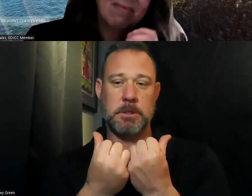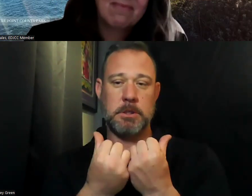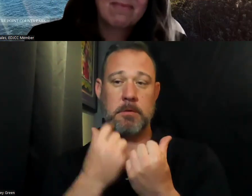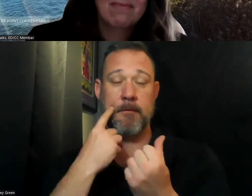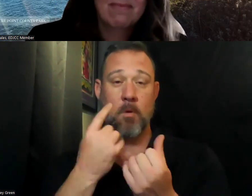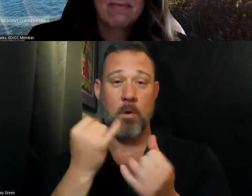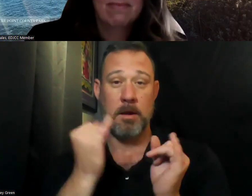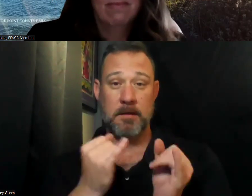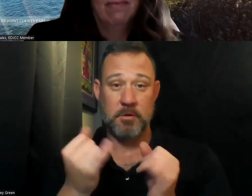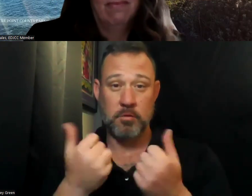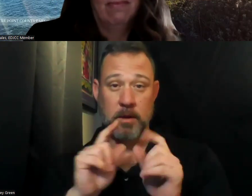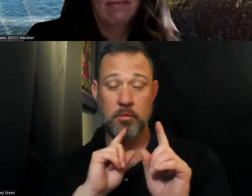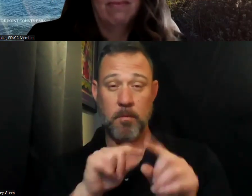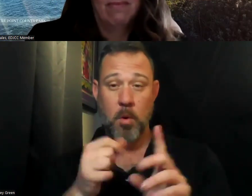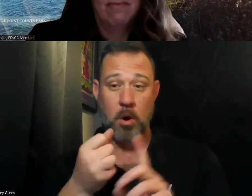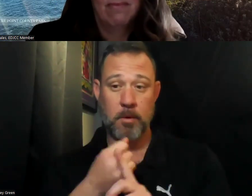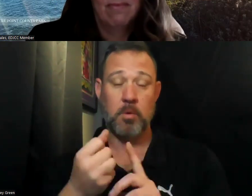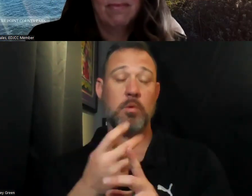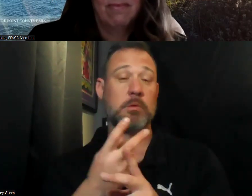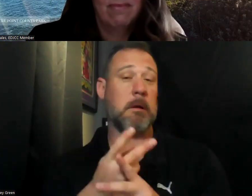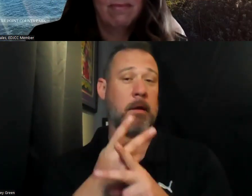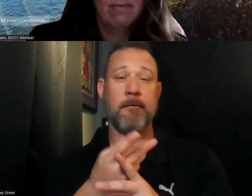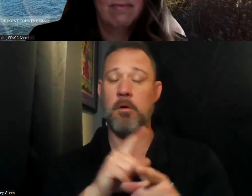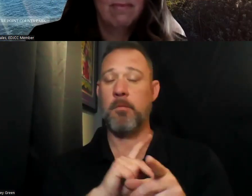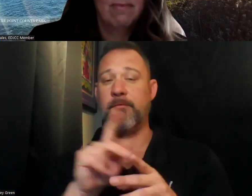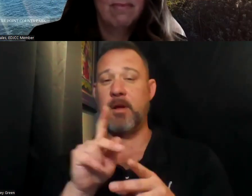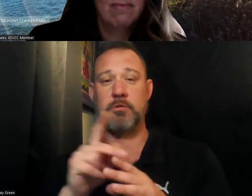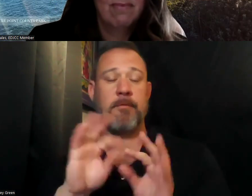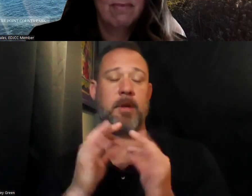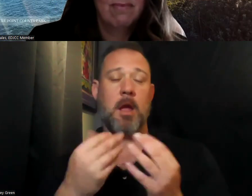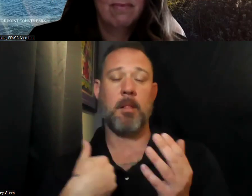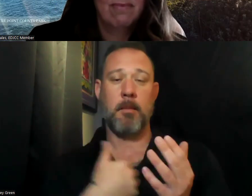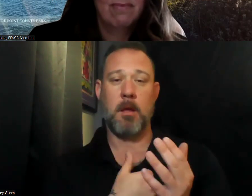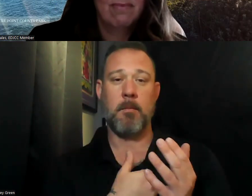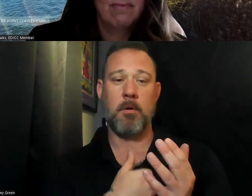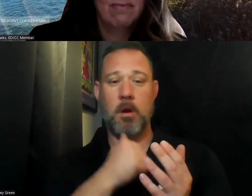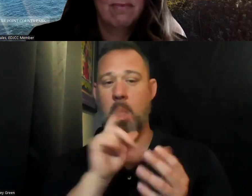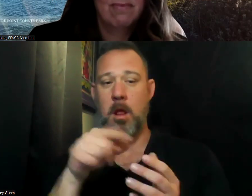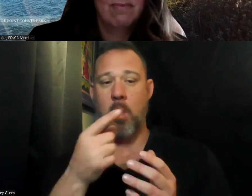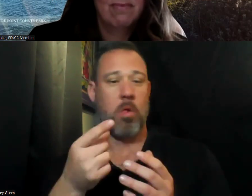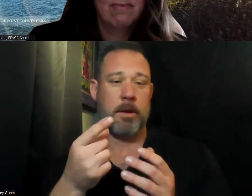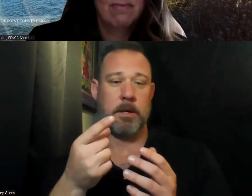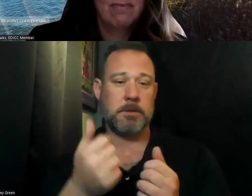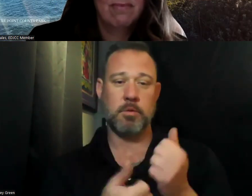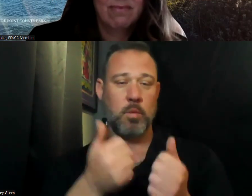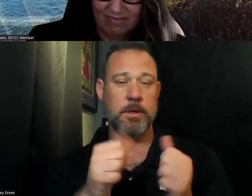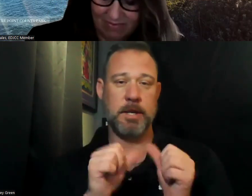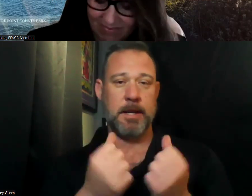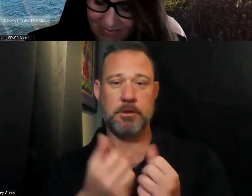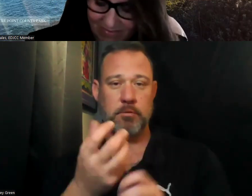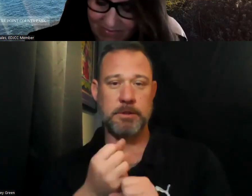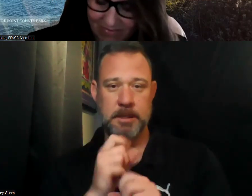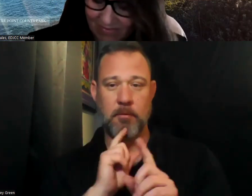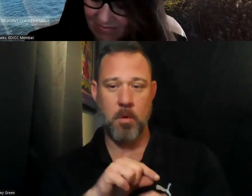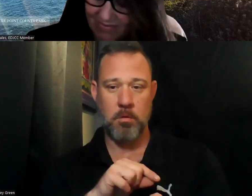report abuse, whether they're caregivers or professionals or family members, it's not always clear which agency should receive the